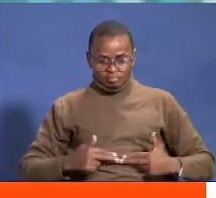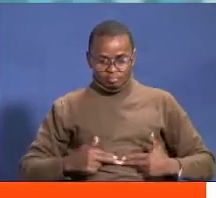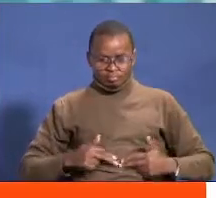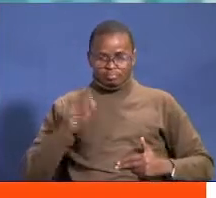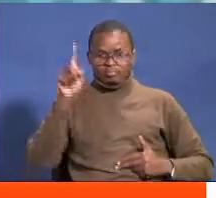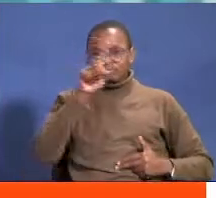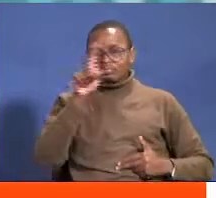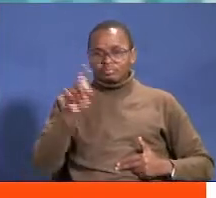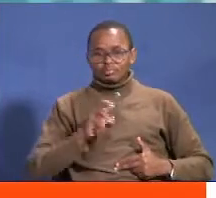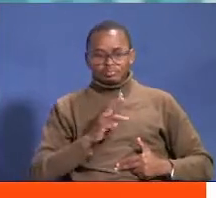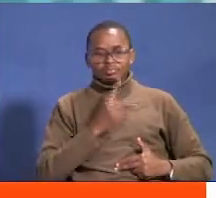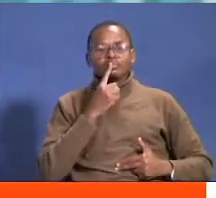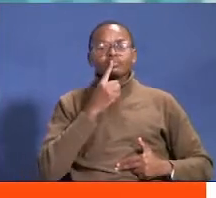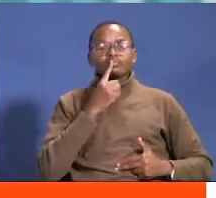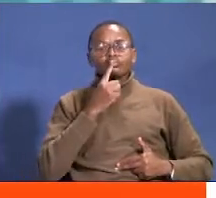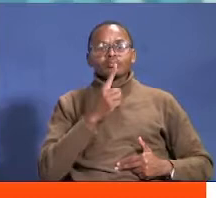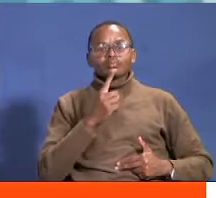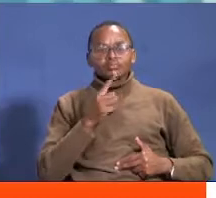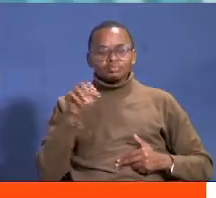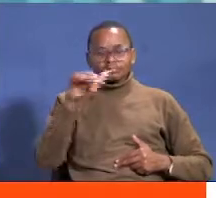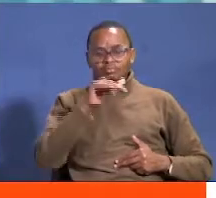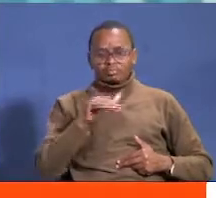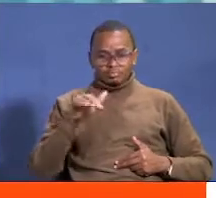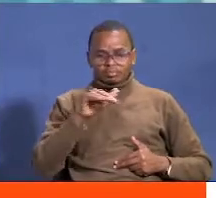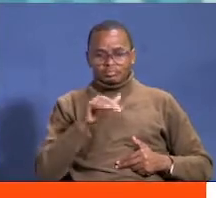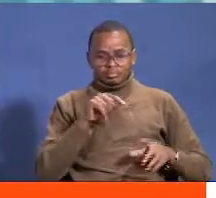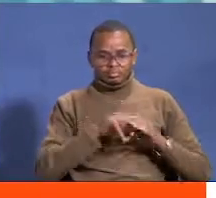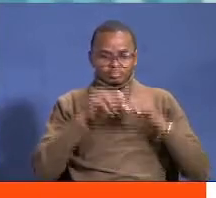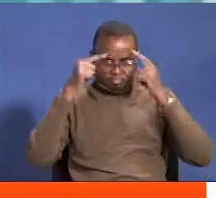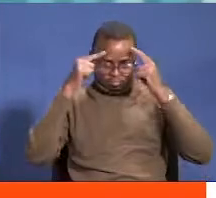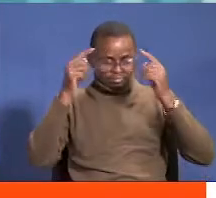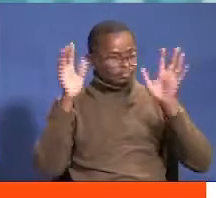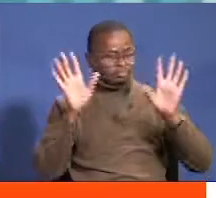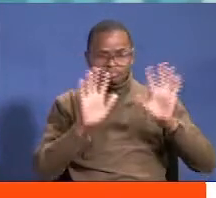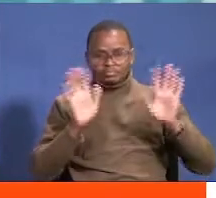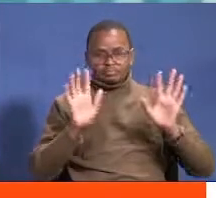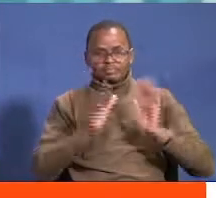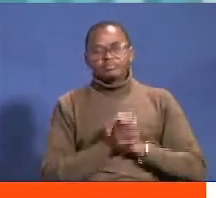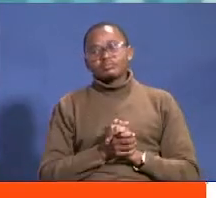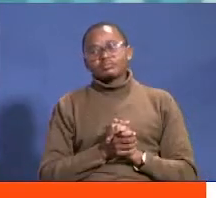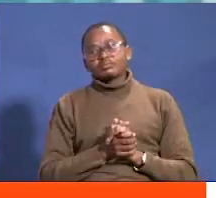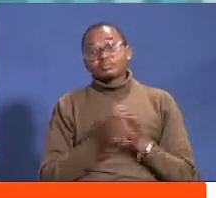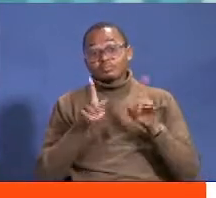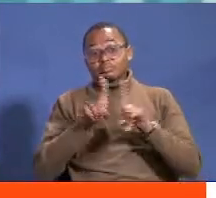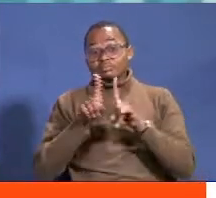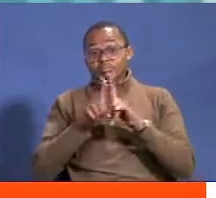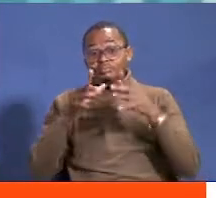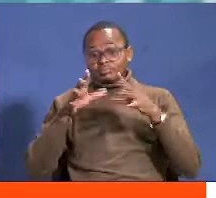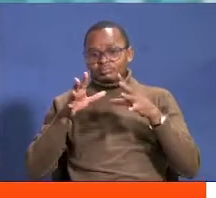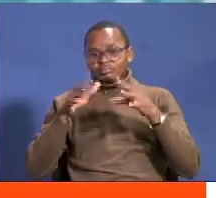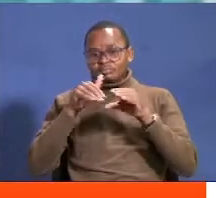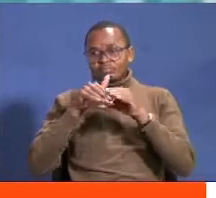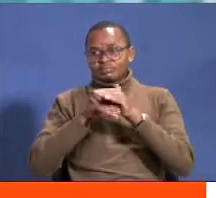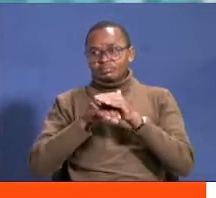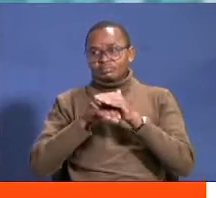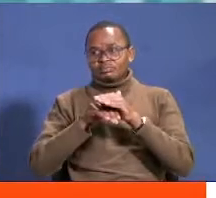Therefore, we can't say that now environment they're going to succeed. Not really. These are the same people who are also in